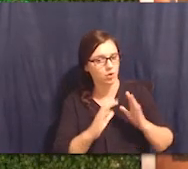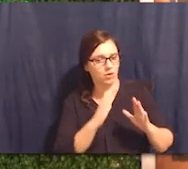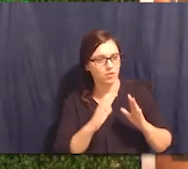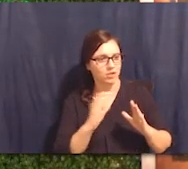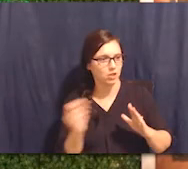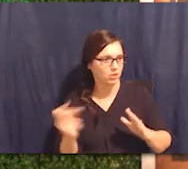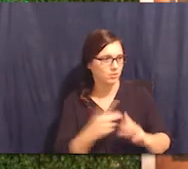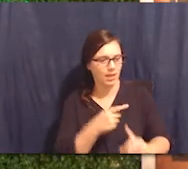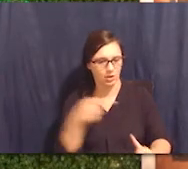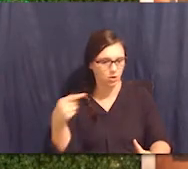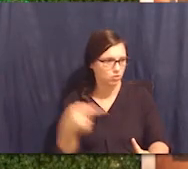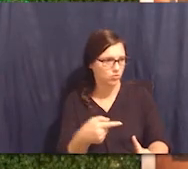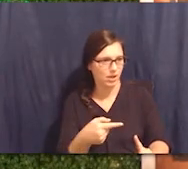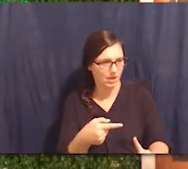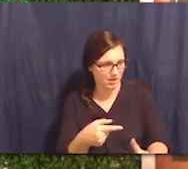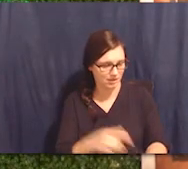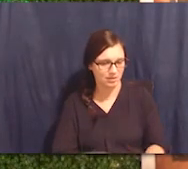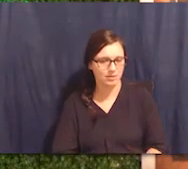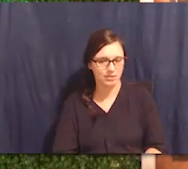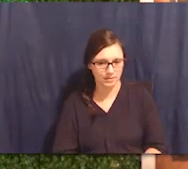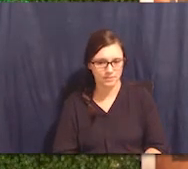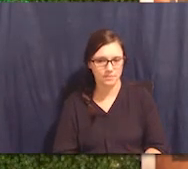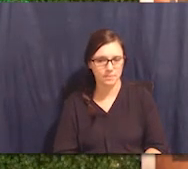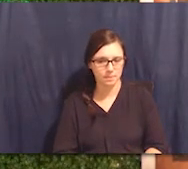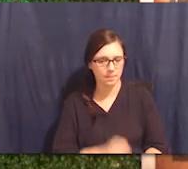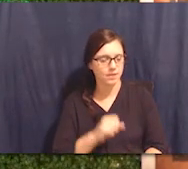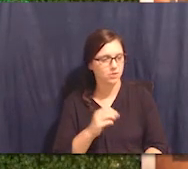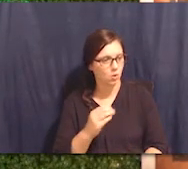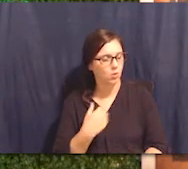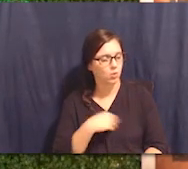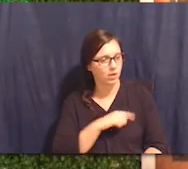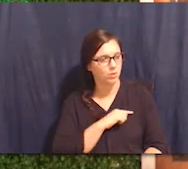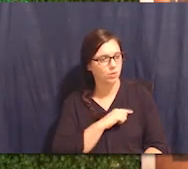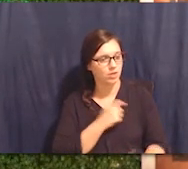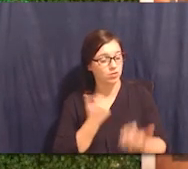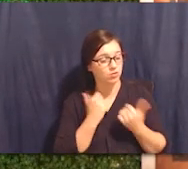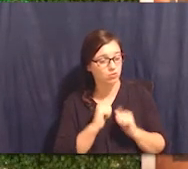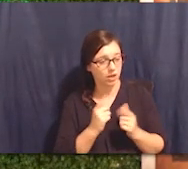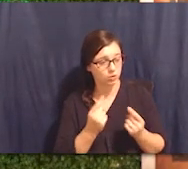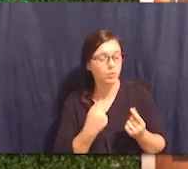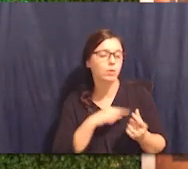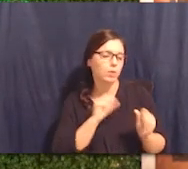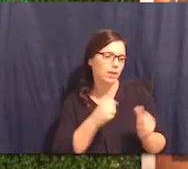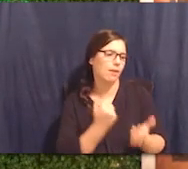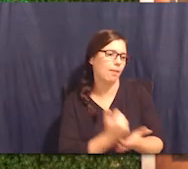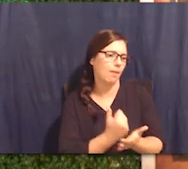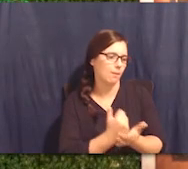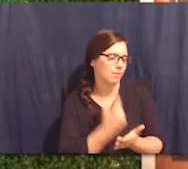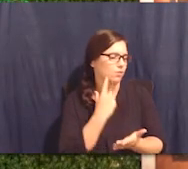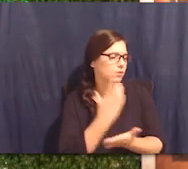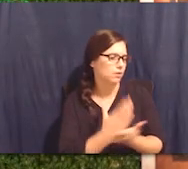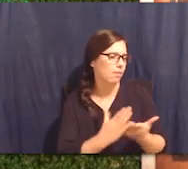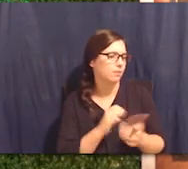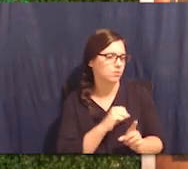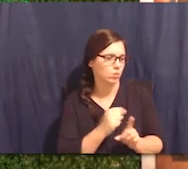conversation back on track. Yep. And so what we try to do, and we can help in some of those